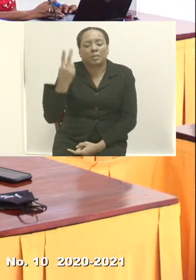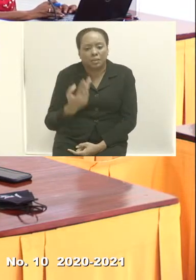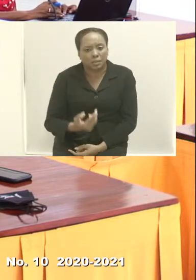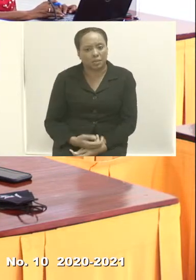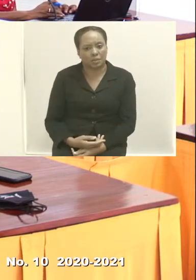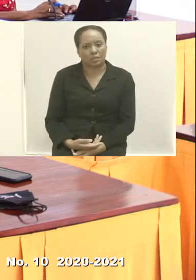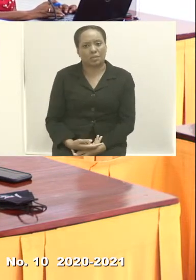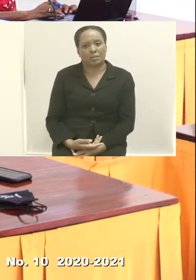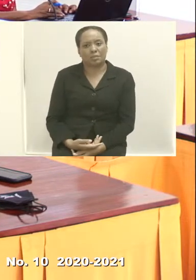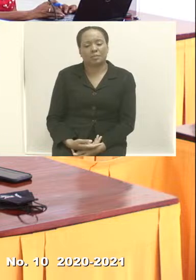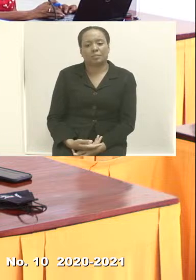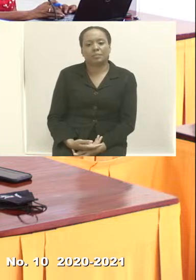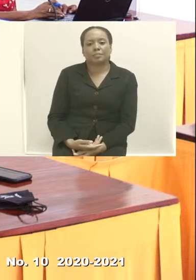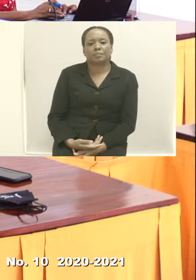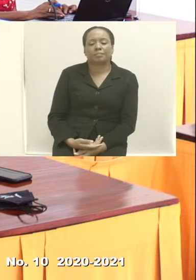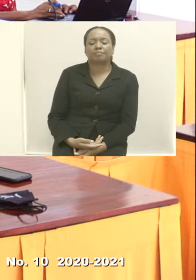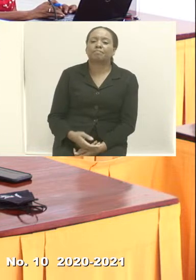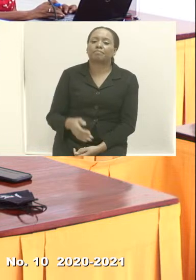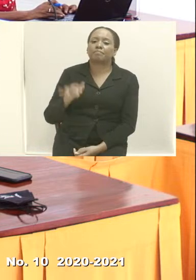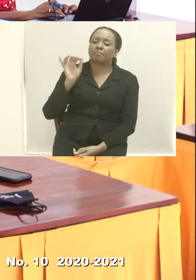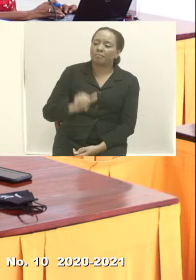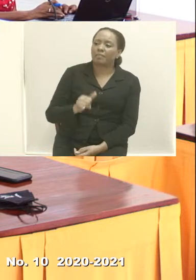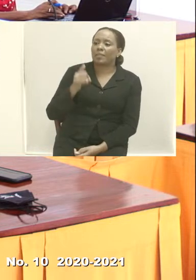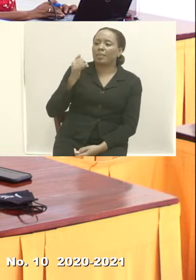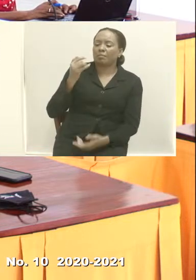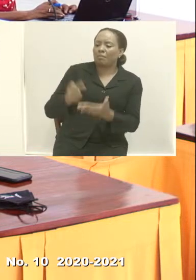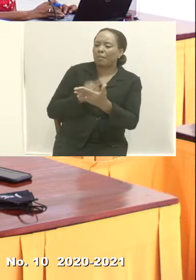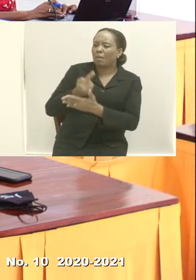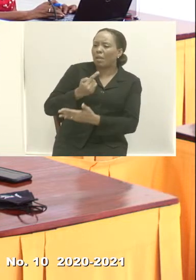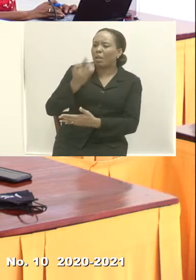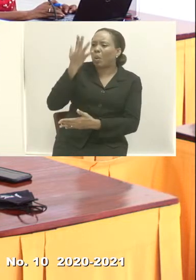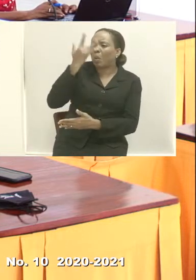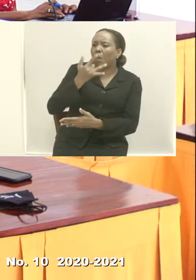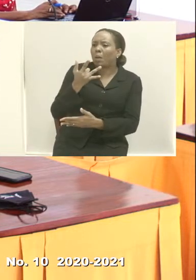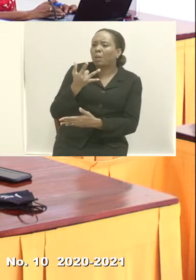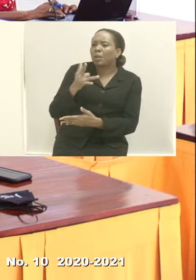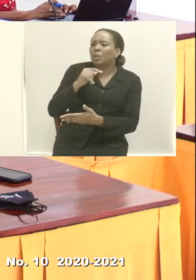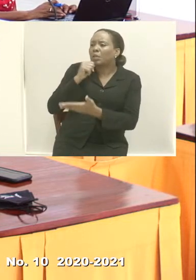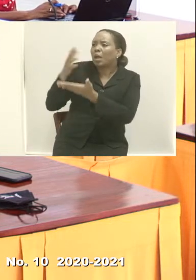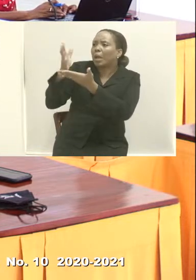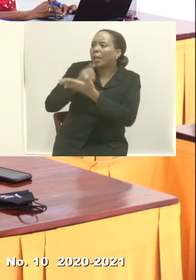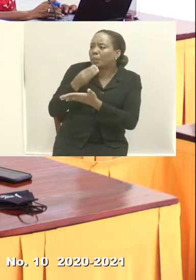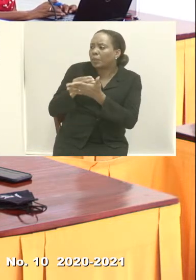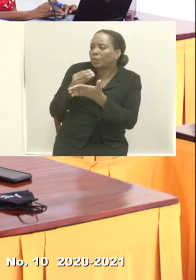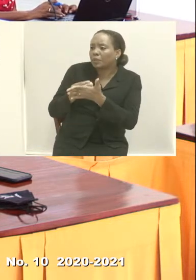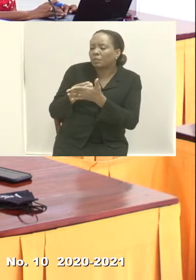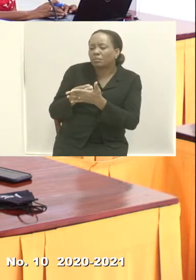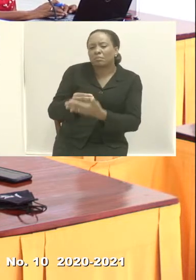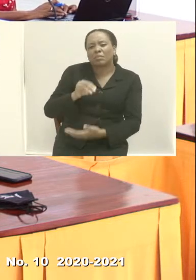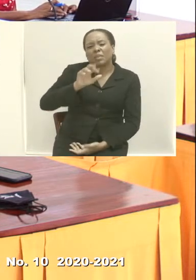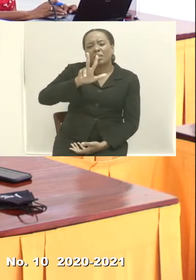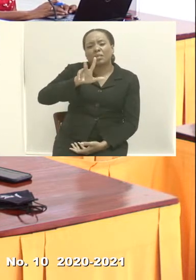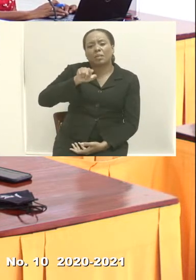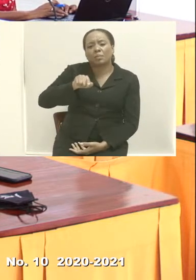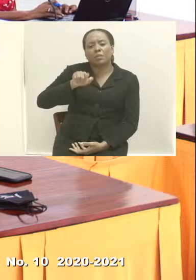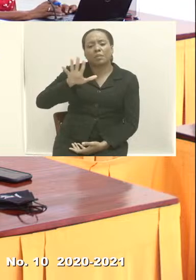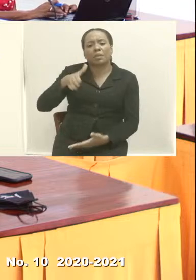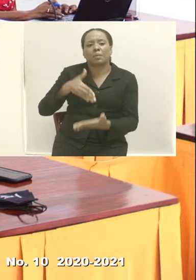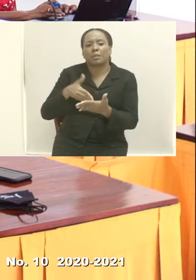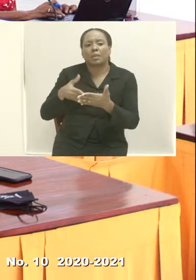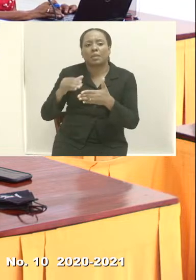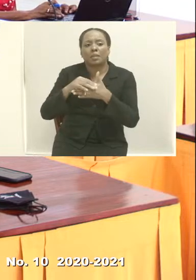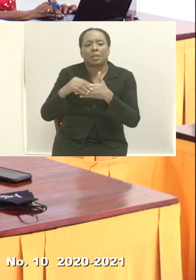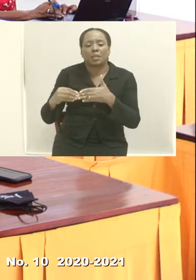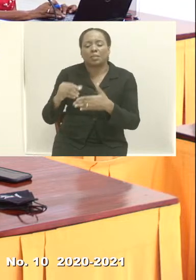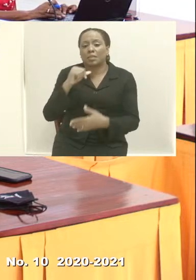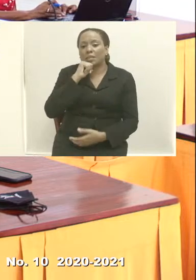reasons why there's a delay. Clearly, $3.5 million could not deal with the totality of the demand, and